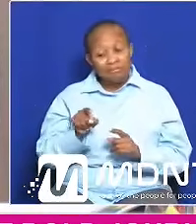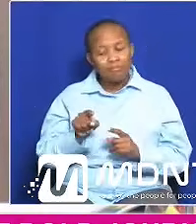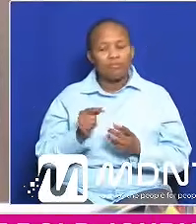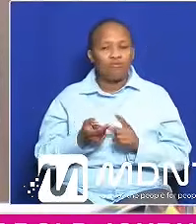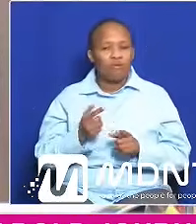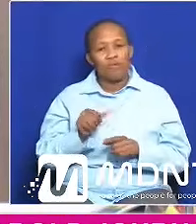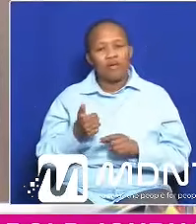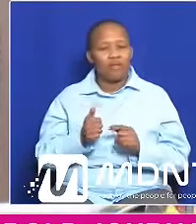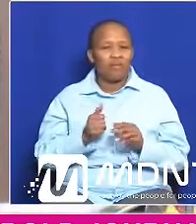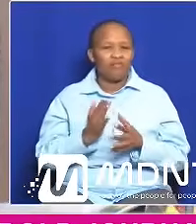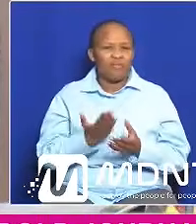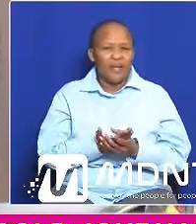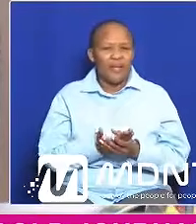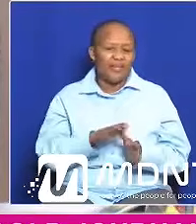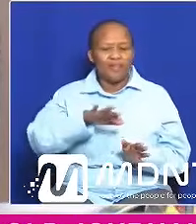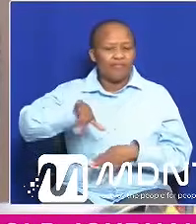Now,